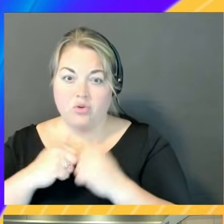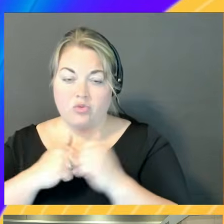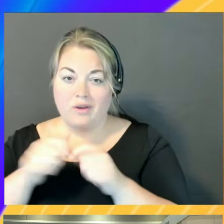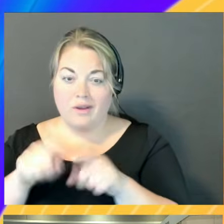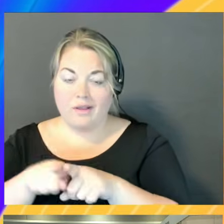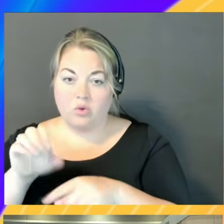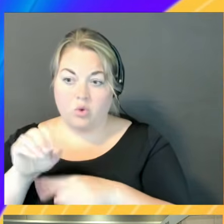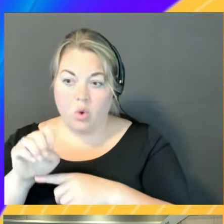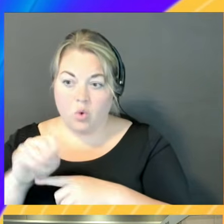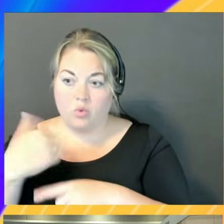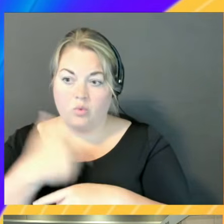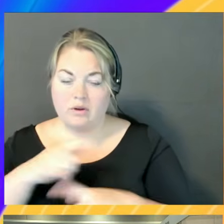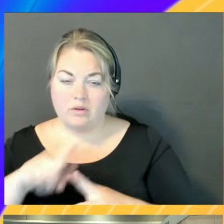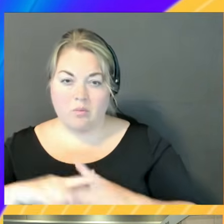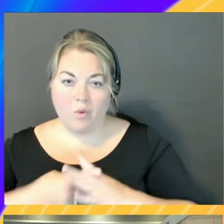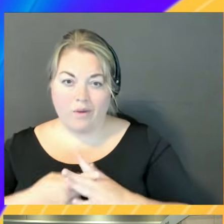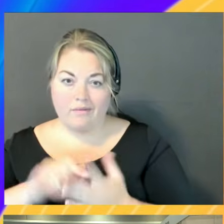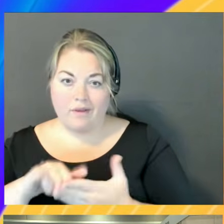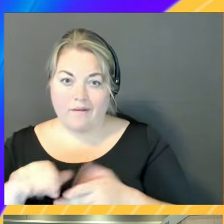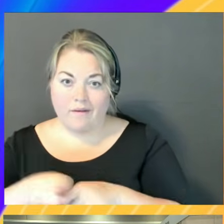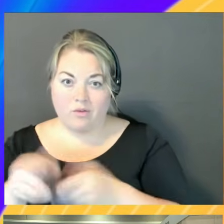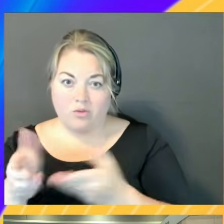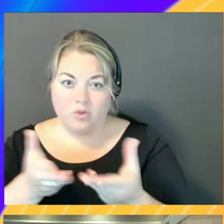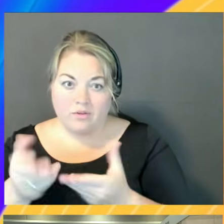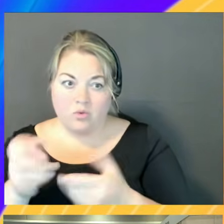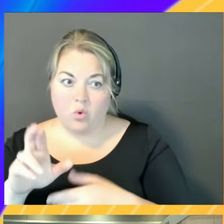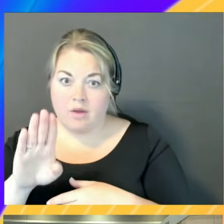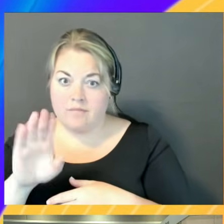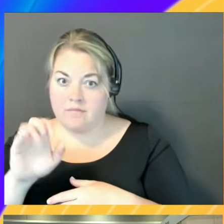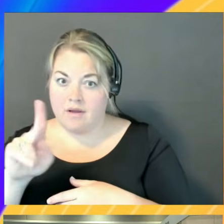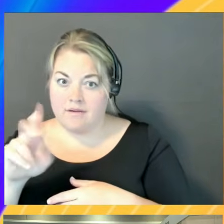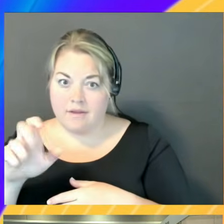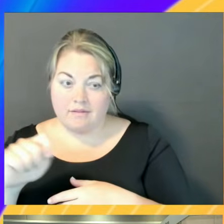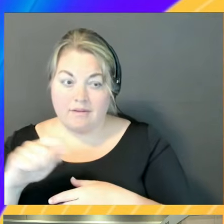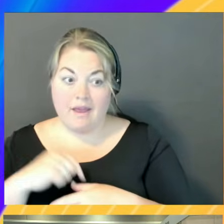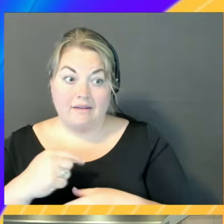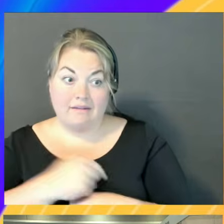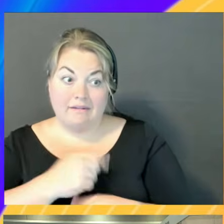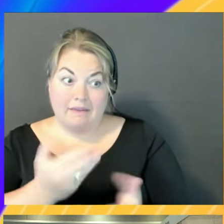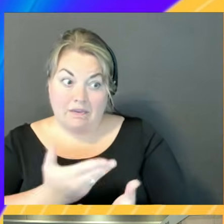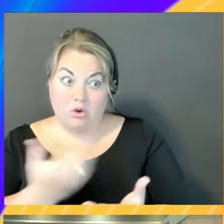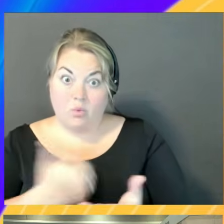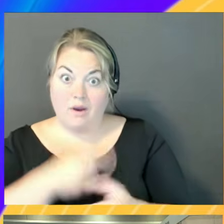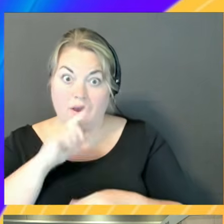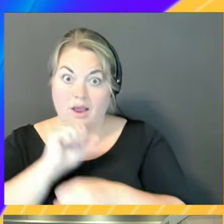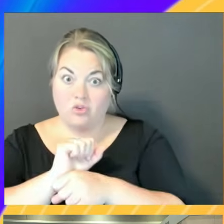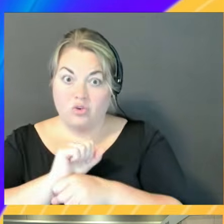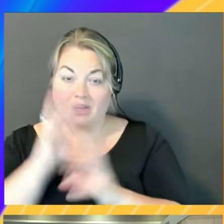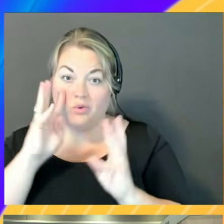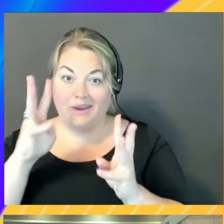or a service, or a bucket. And here we're actually creating accounts. So it's